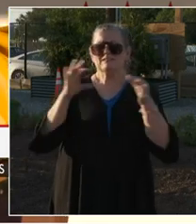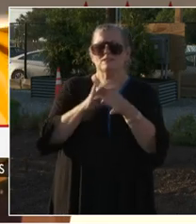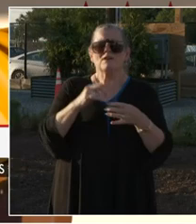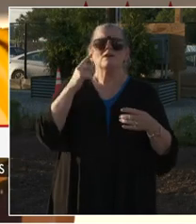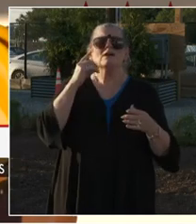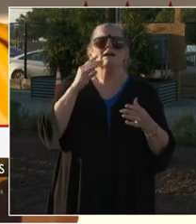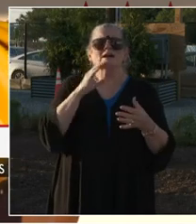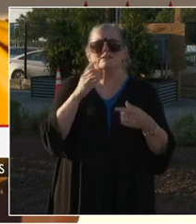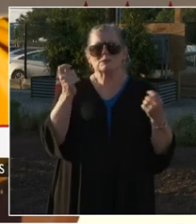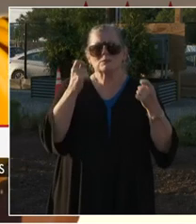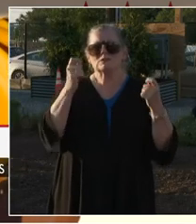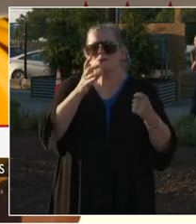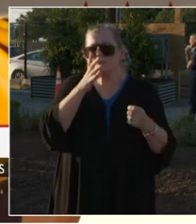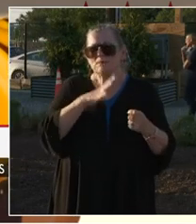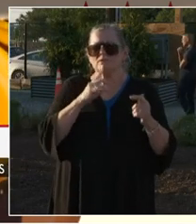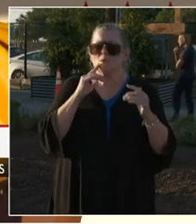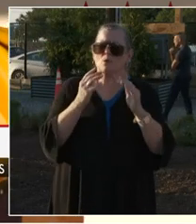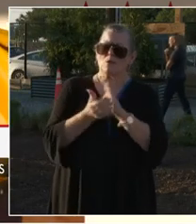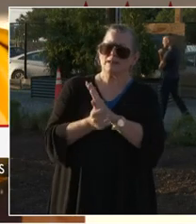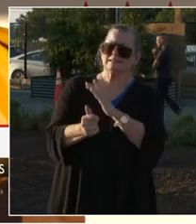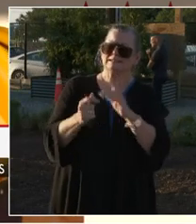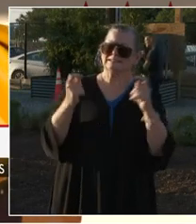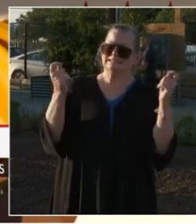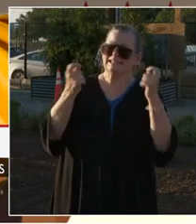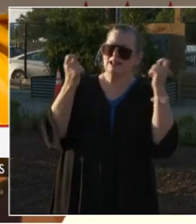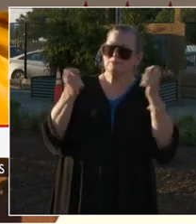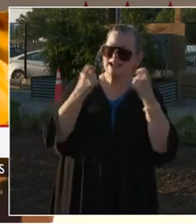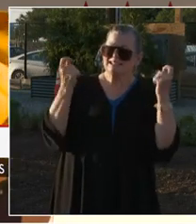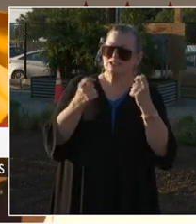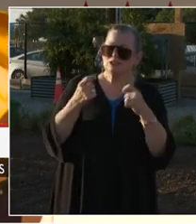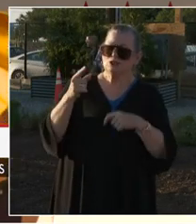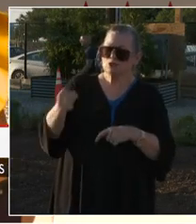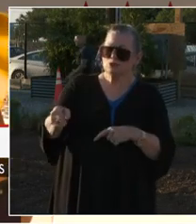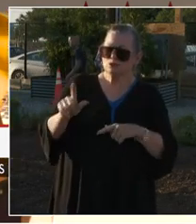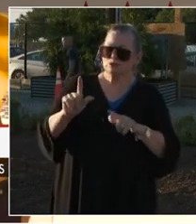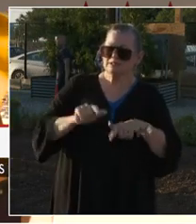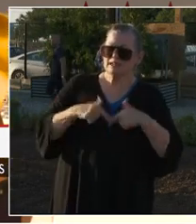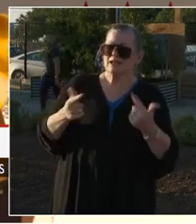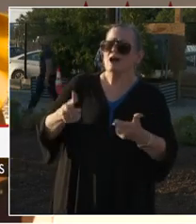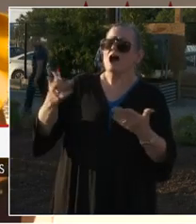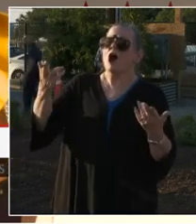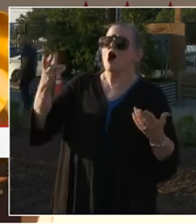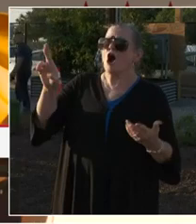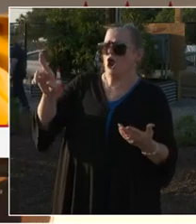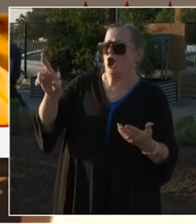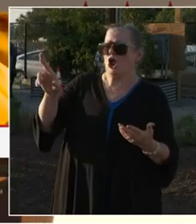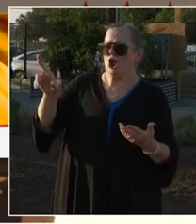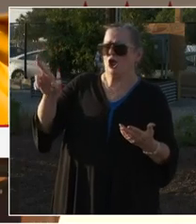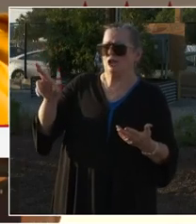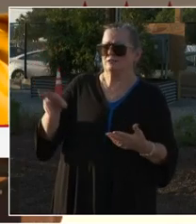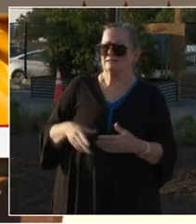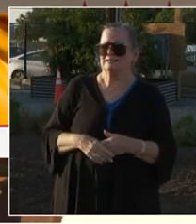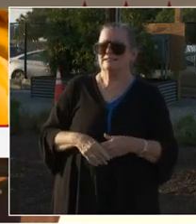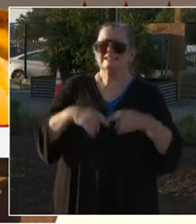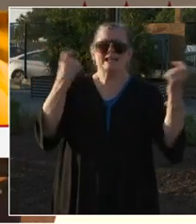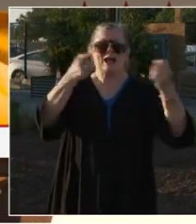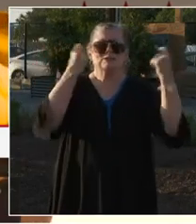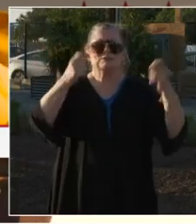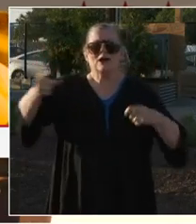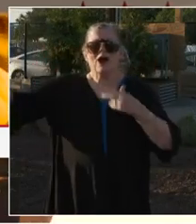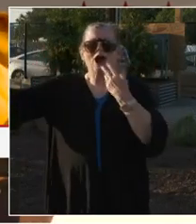Equality Day. When I say celebrate, you say her, all right?